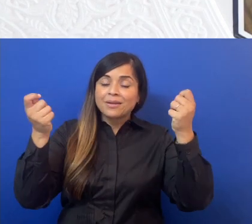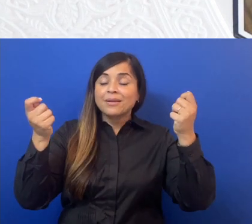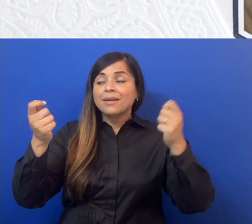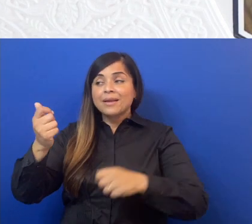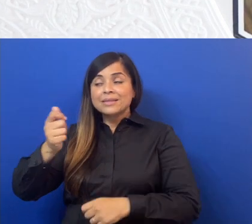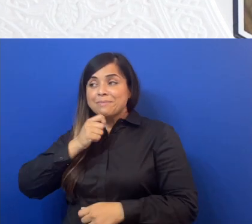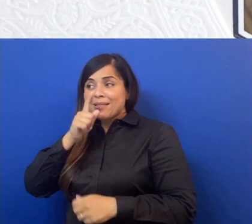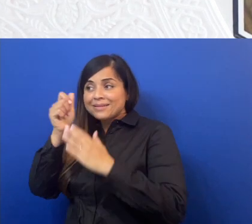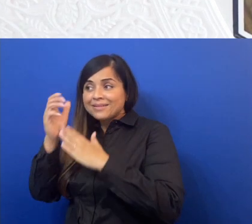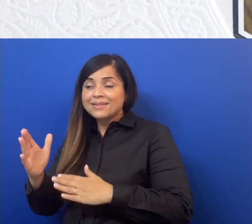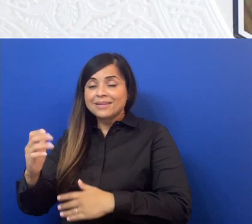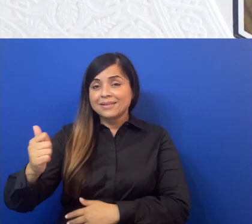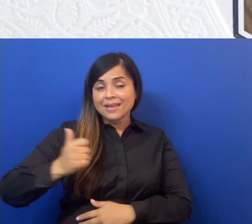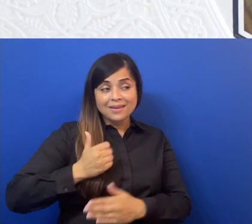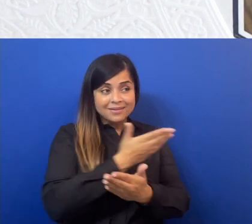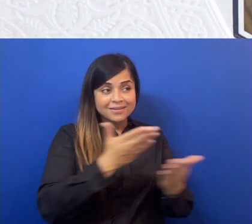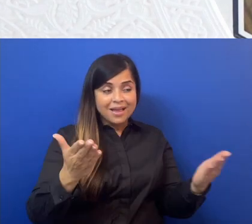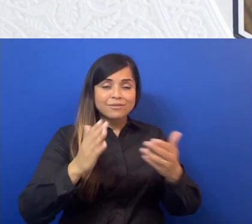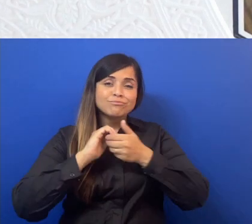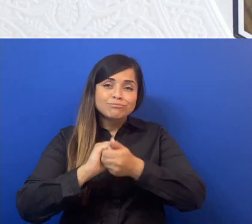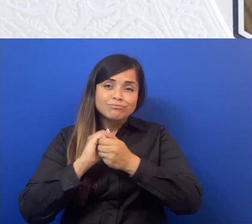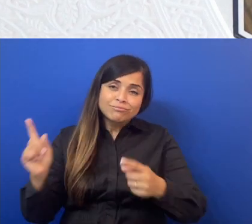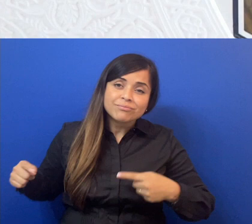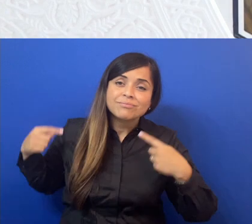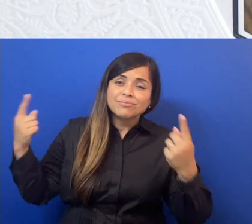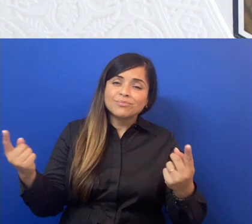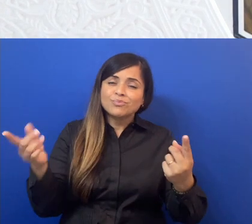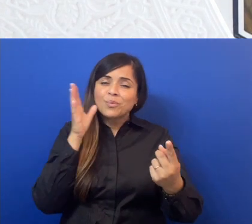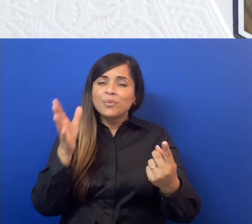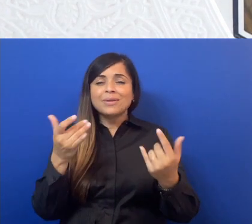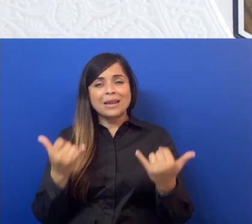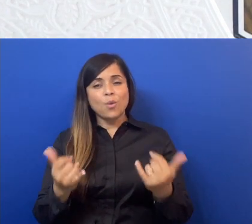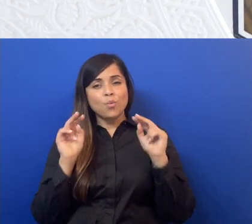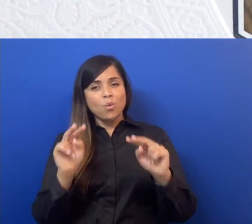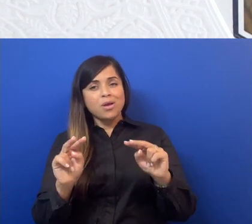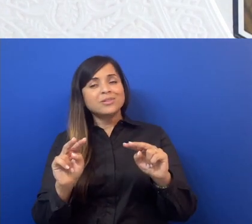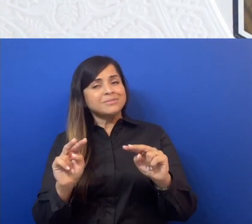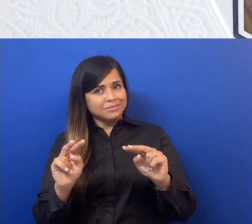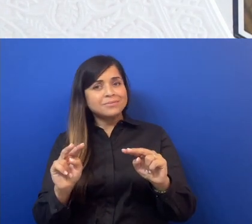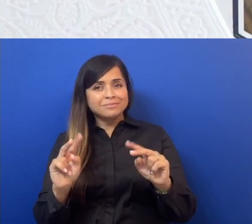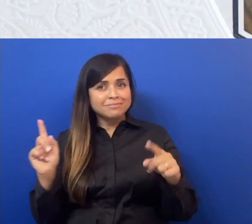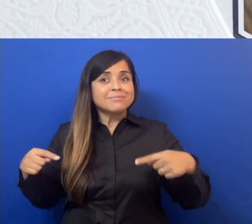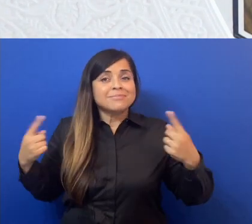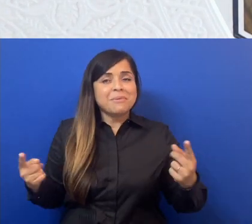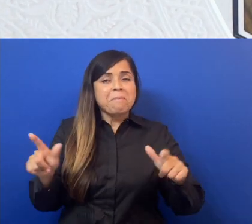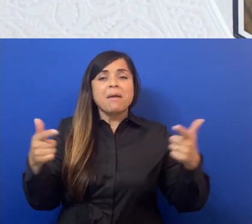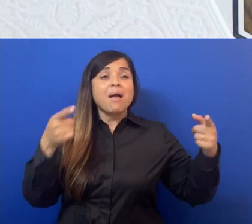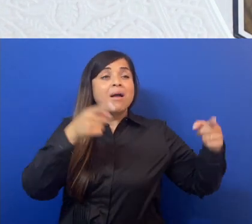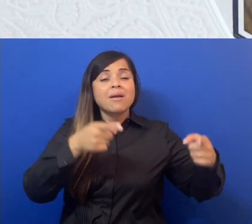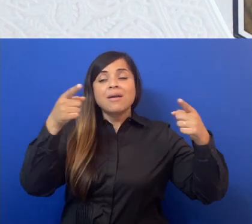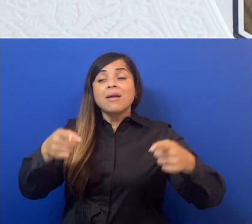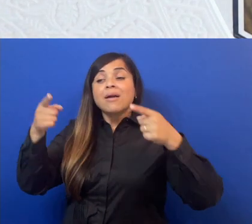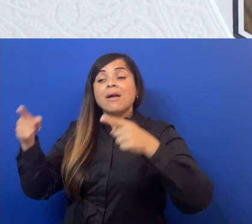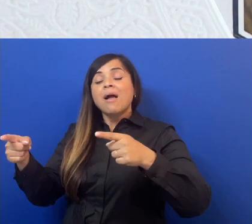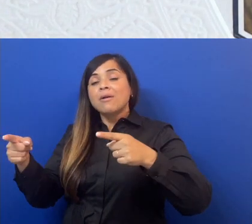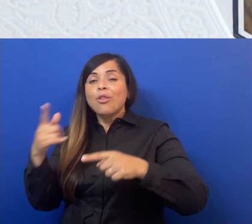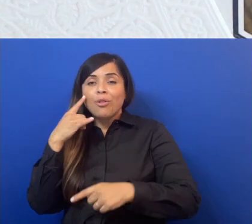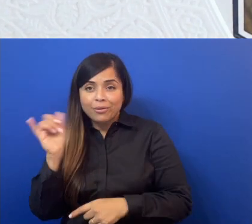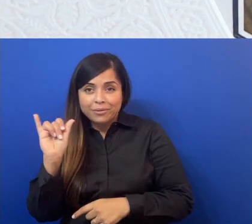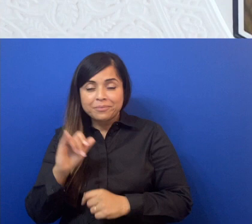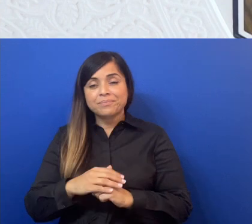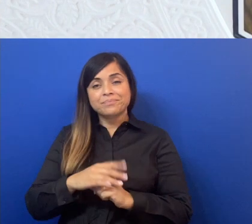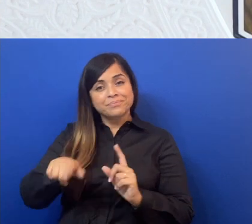glimpse into some of the major milestones of that relationship and the deep affection that His Highness holds for this country.